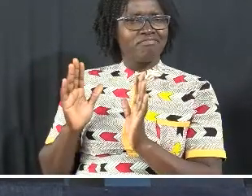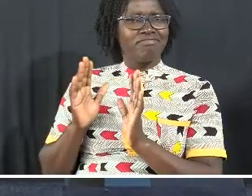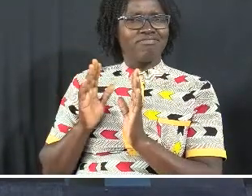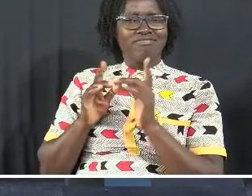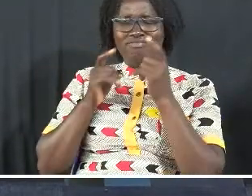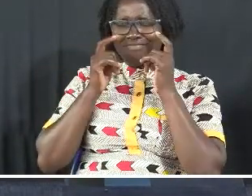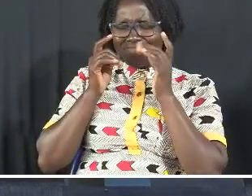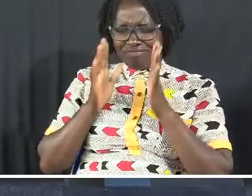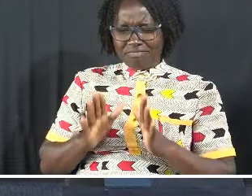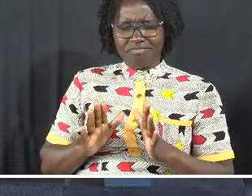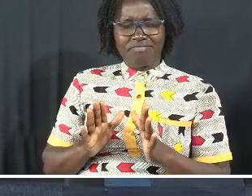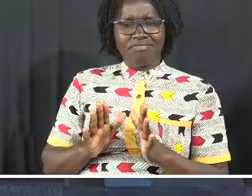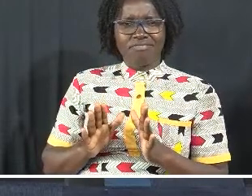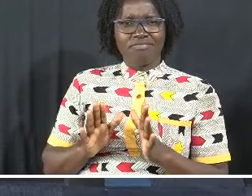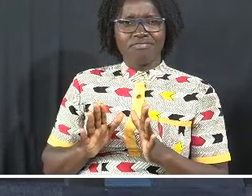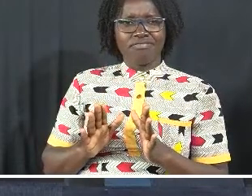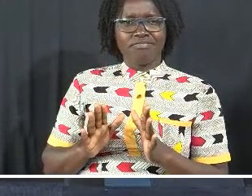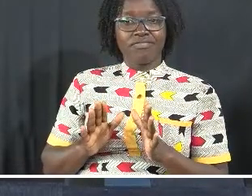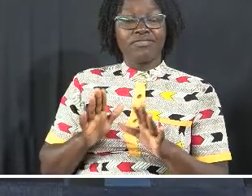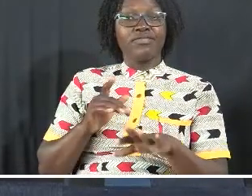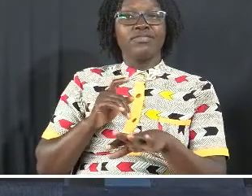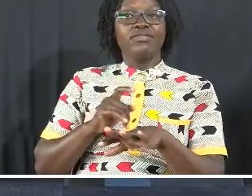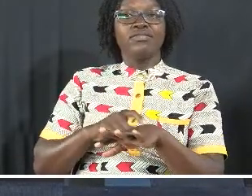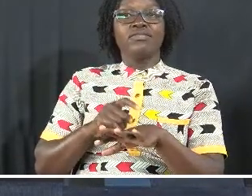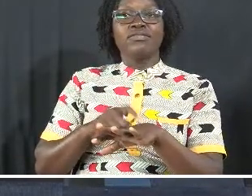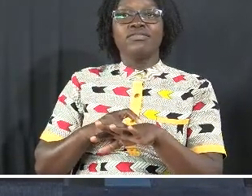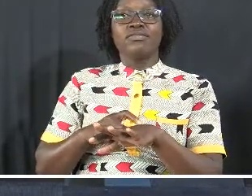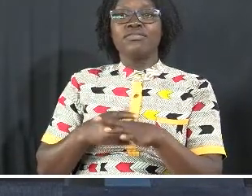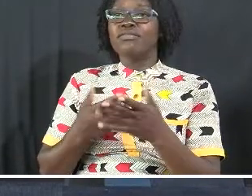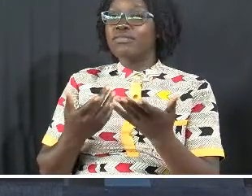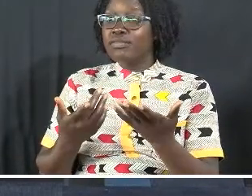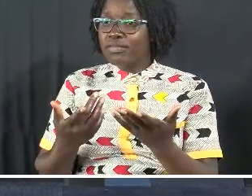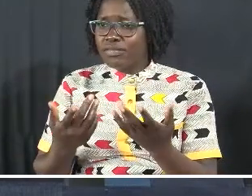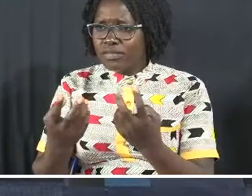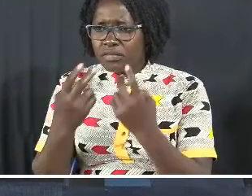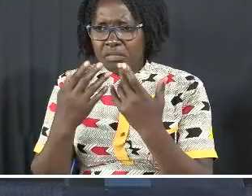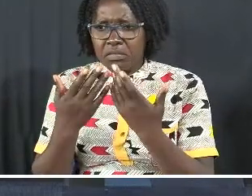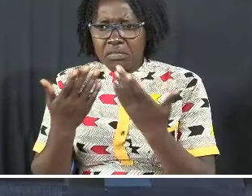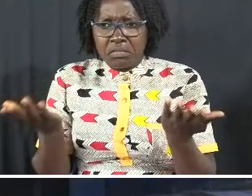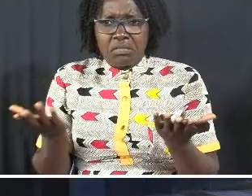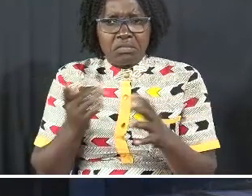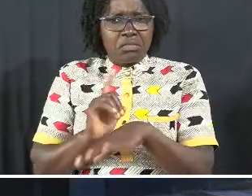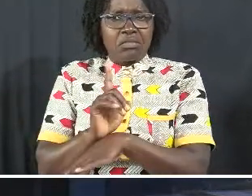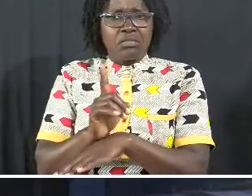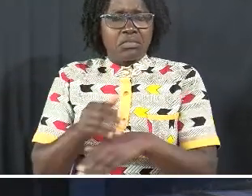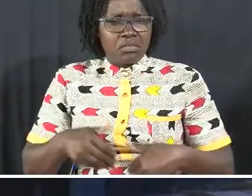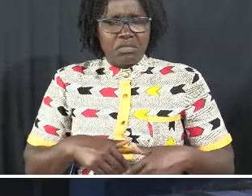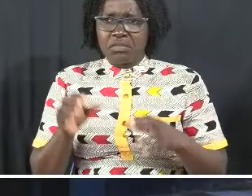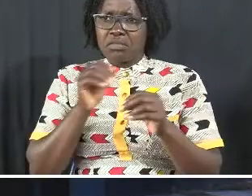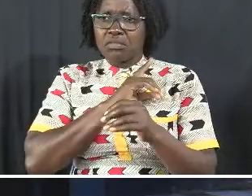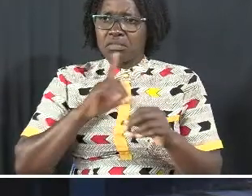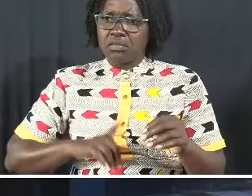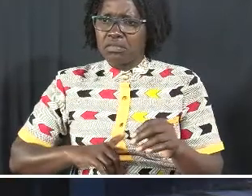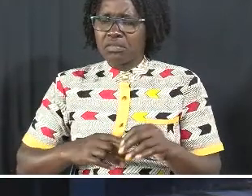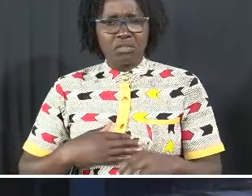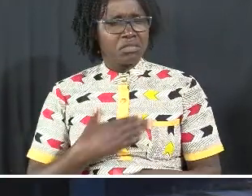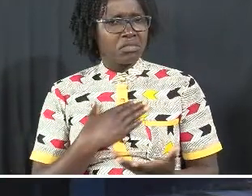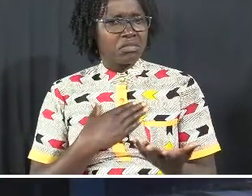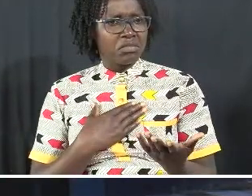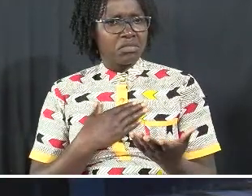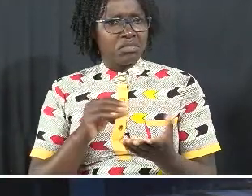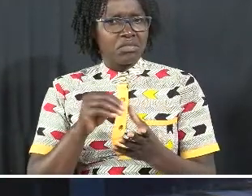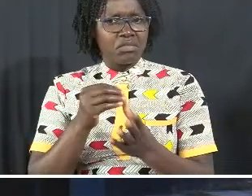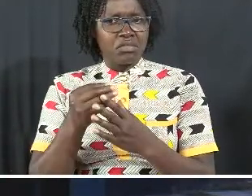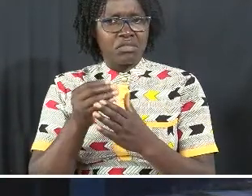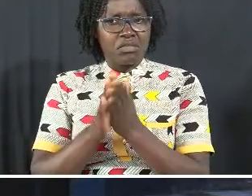ones. And when they try to ask him, where did we see you hungry? Or without clothes? Or without